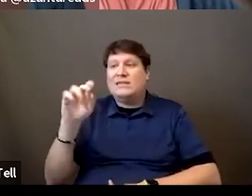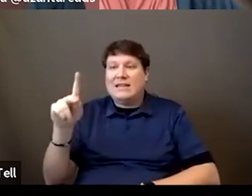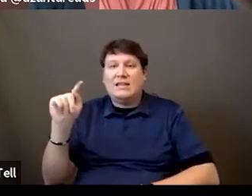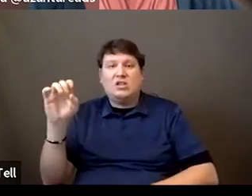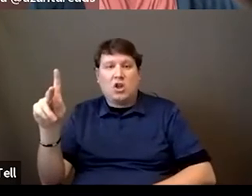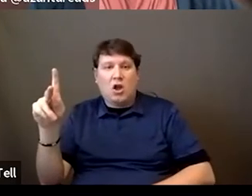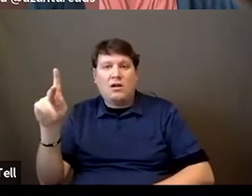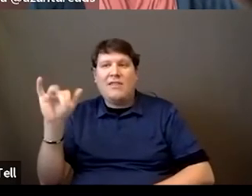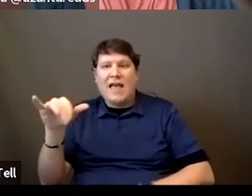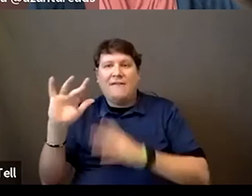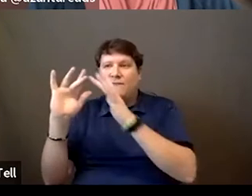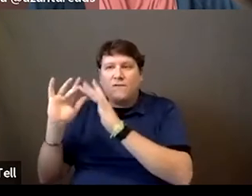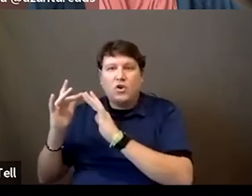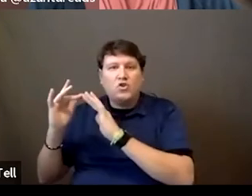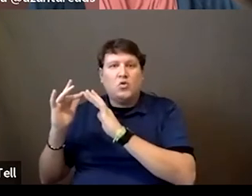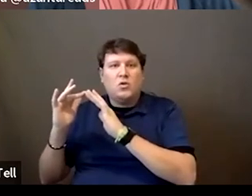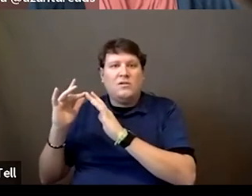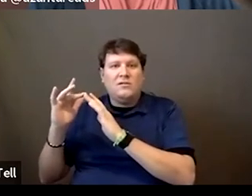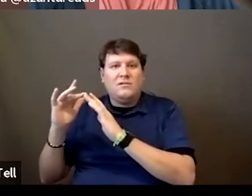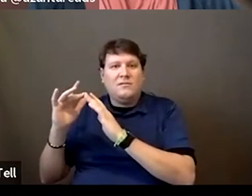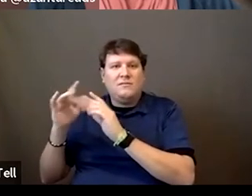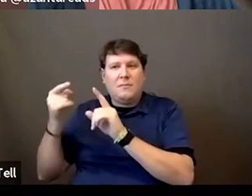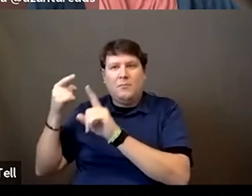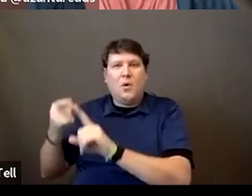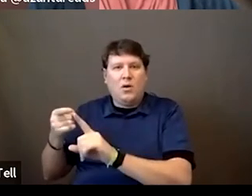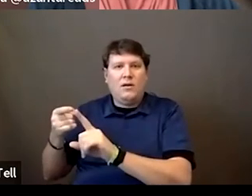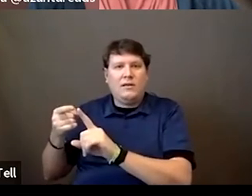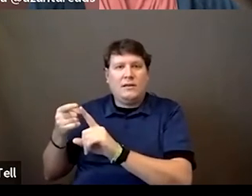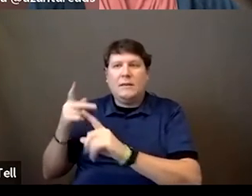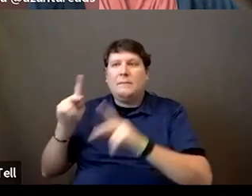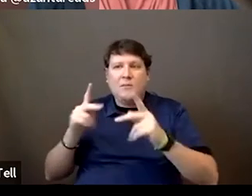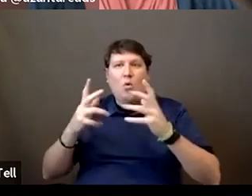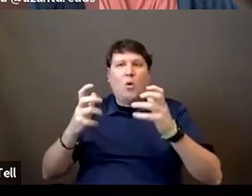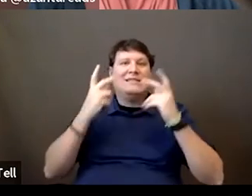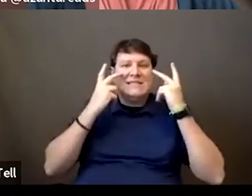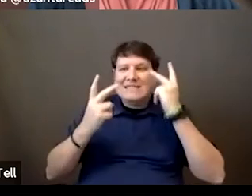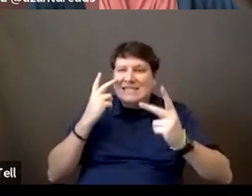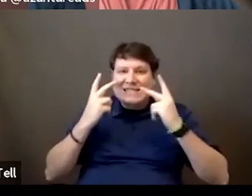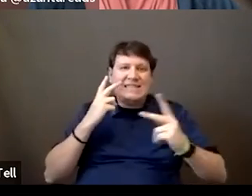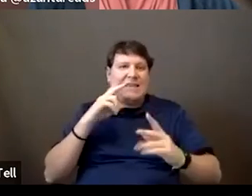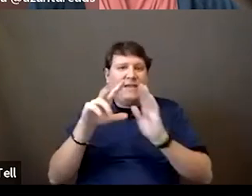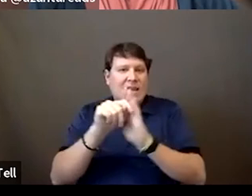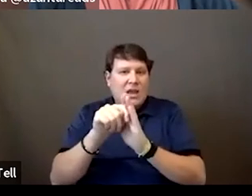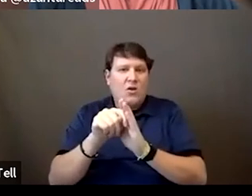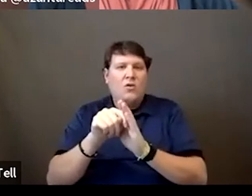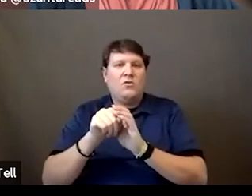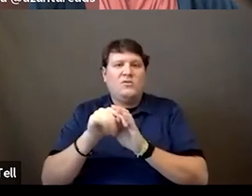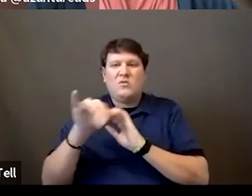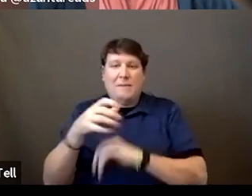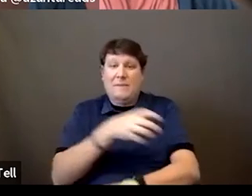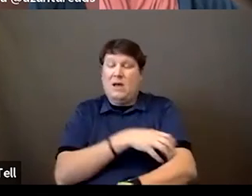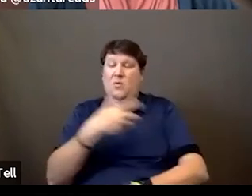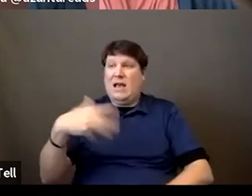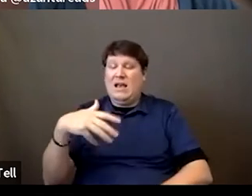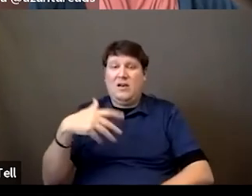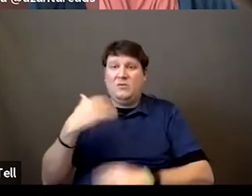viral component, right? Like people love to see videos and just go around all the time. And the power of it is